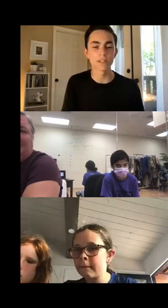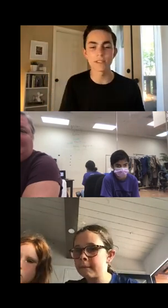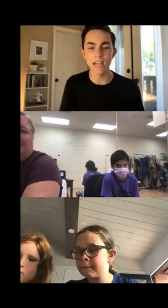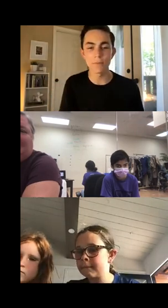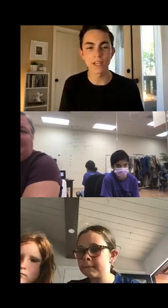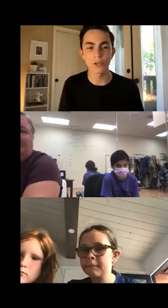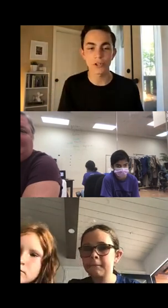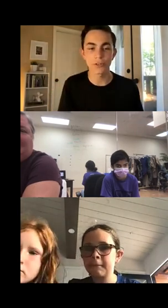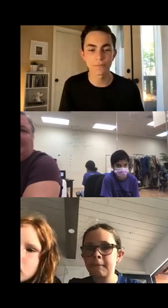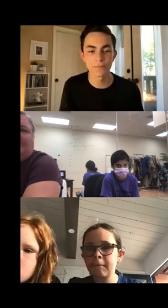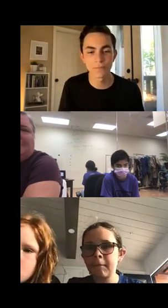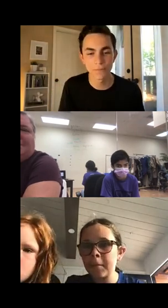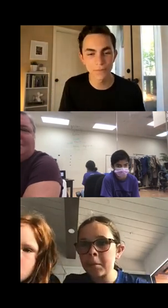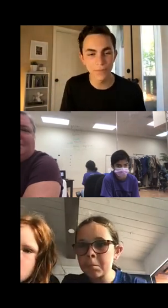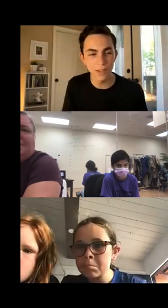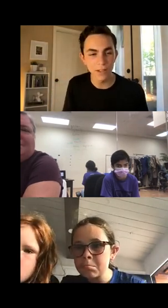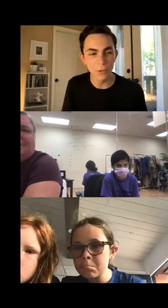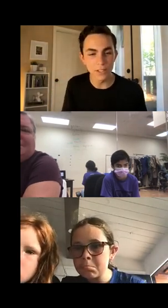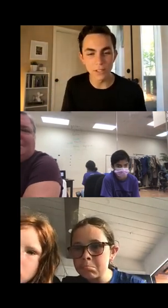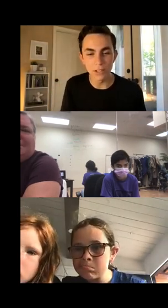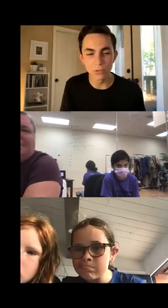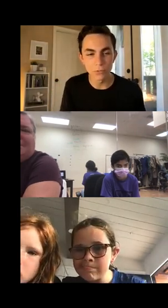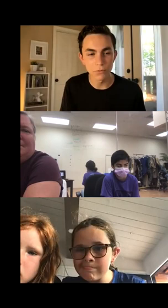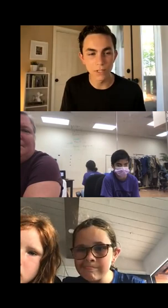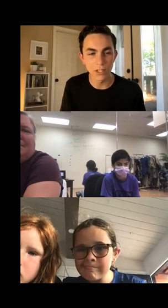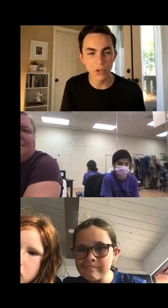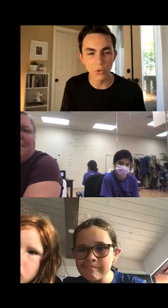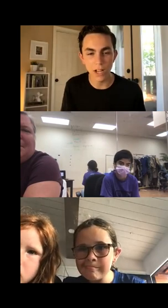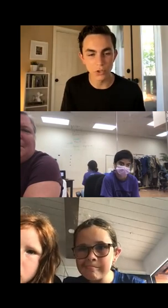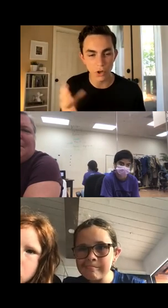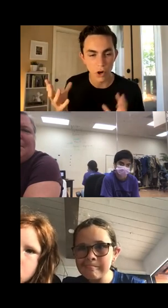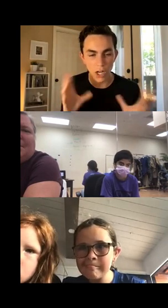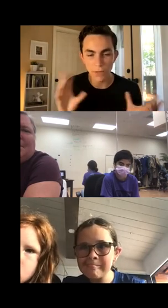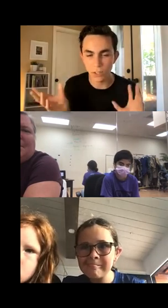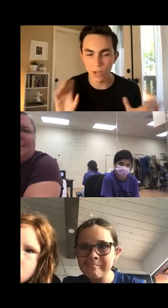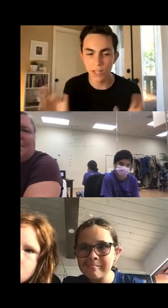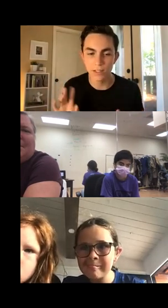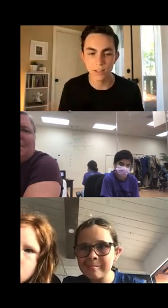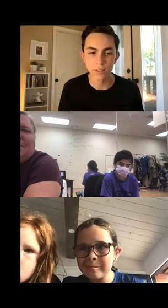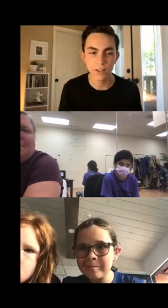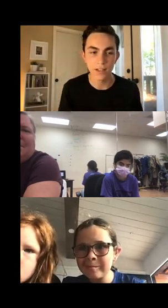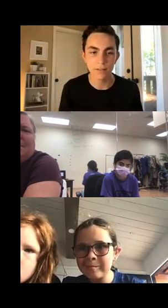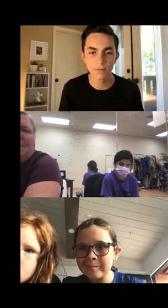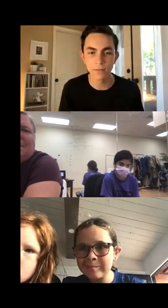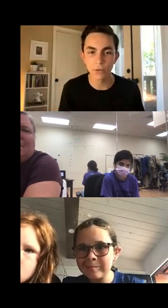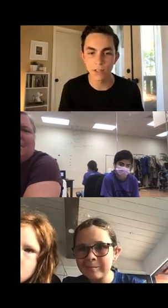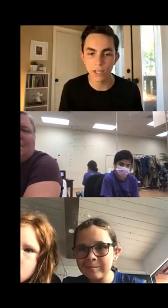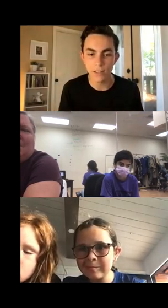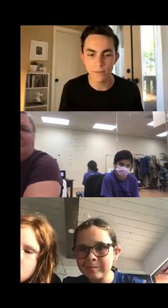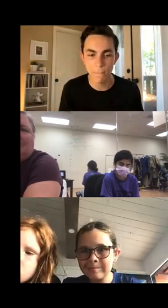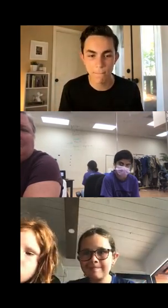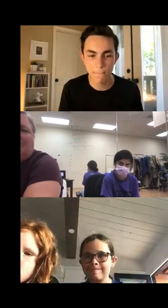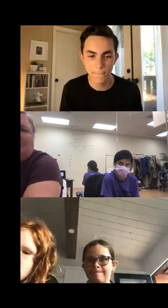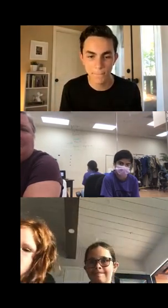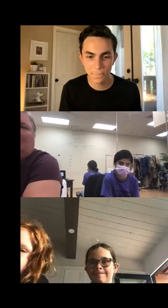That was Sam Taylor. What's a little incorrect or odd about the way that I signed that? Anyone have a